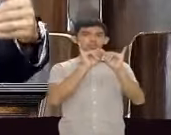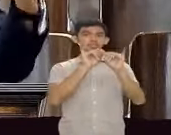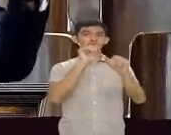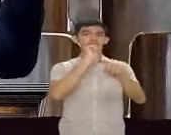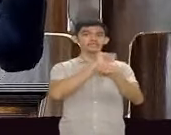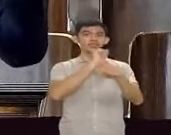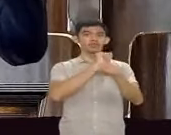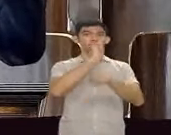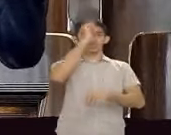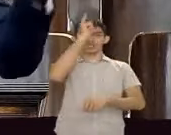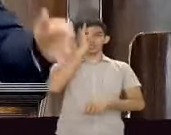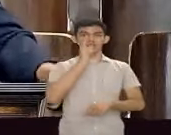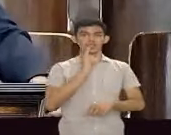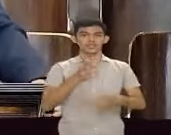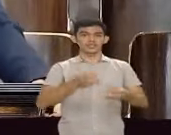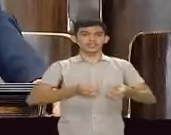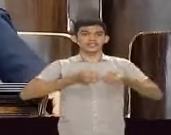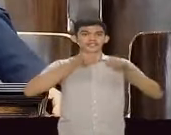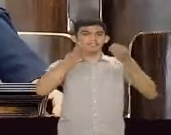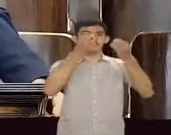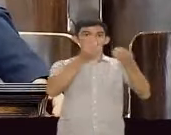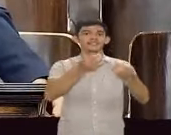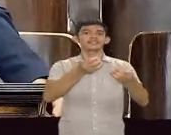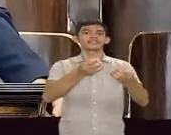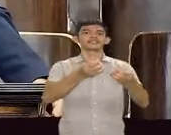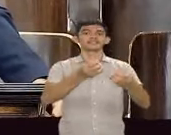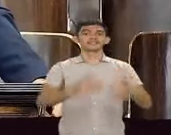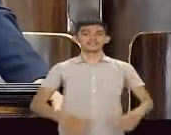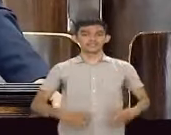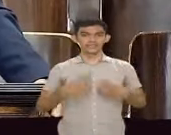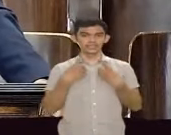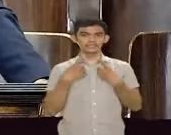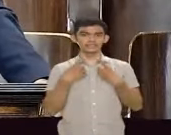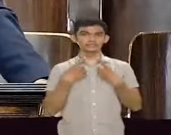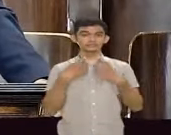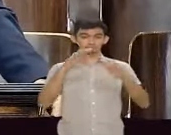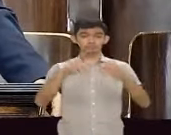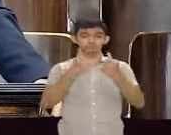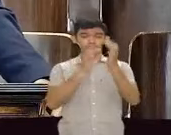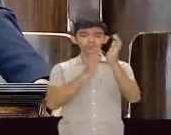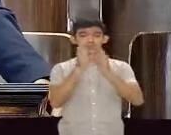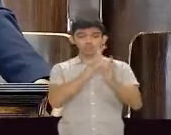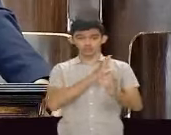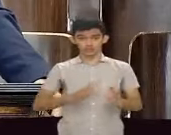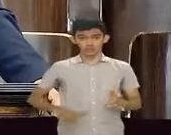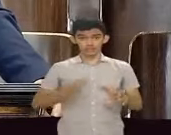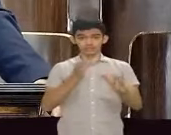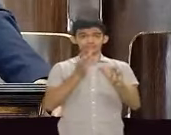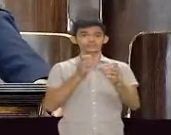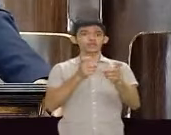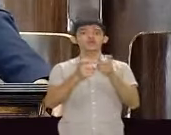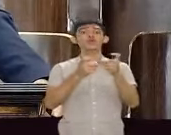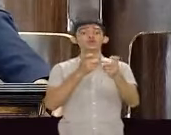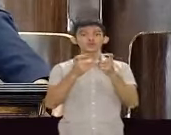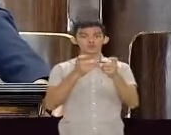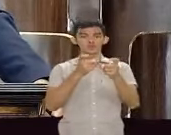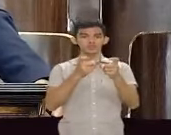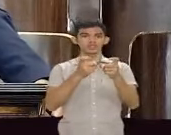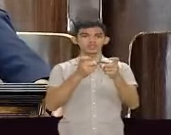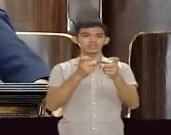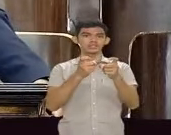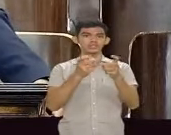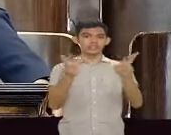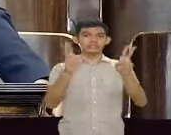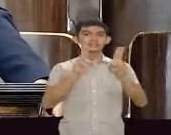pagkatawhan nun. Ministry na ni, langit nun na ni. And how Jesus controlled the situation was very